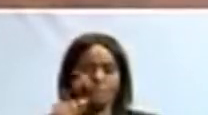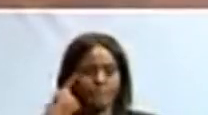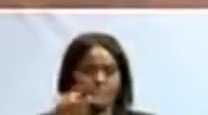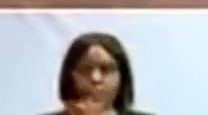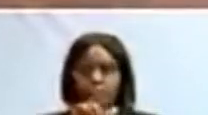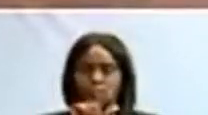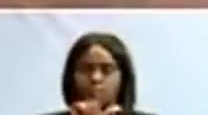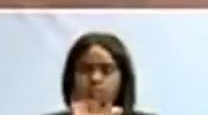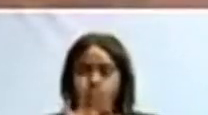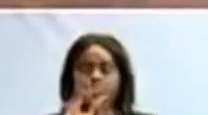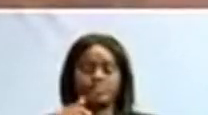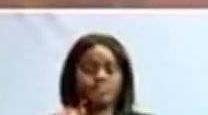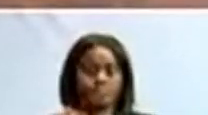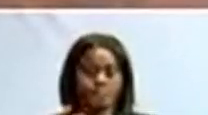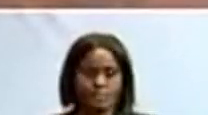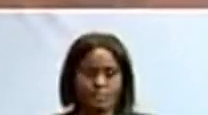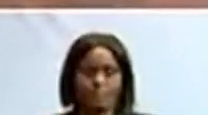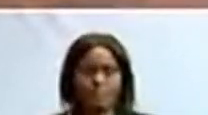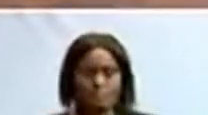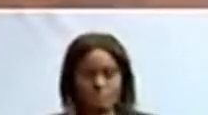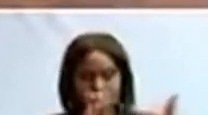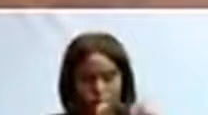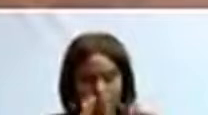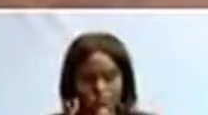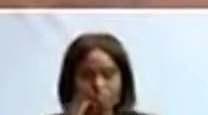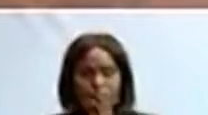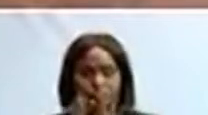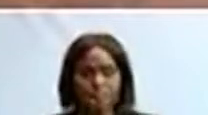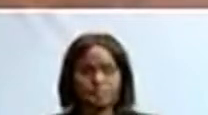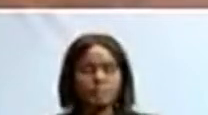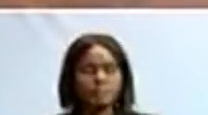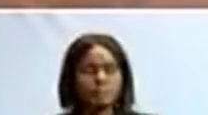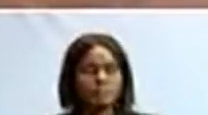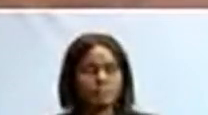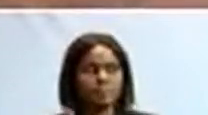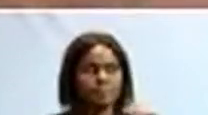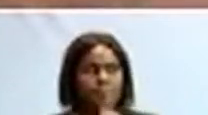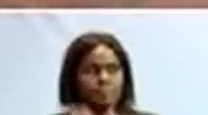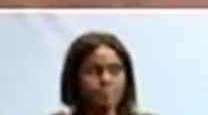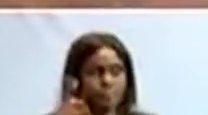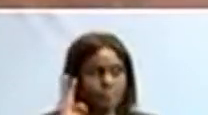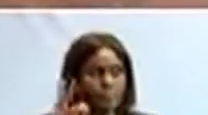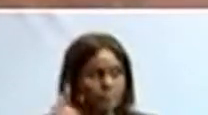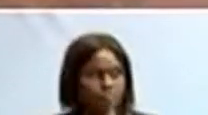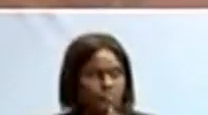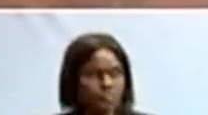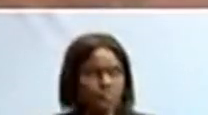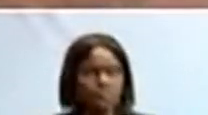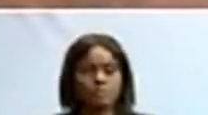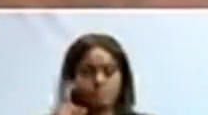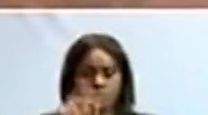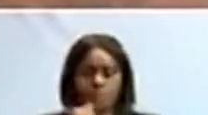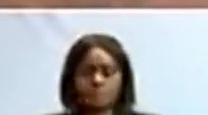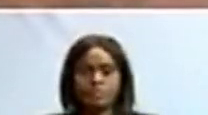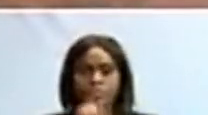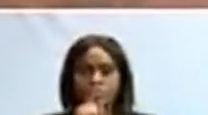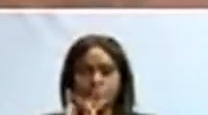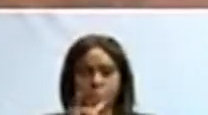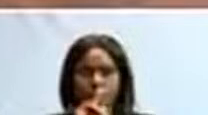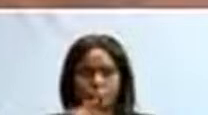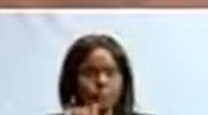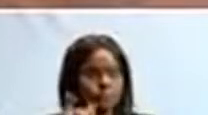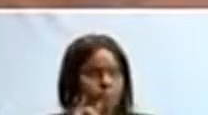2025 budget. Remedial measure, Chair. Management will ensure